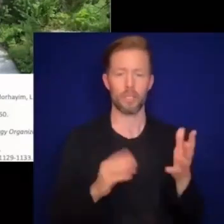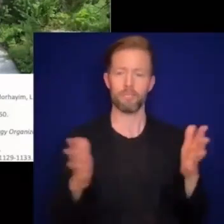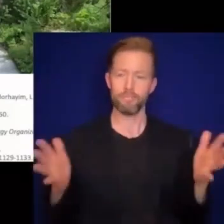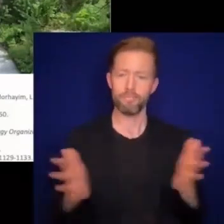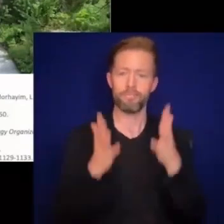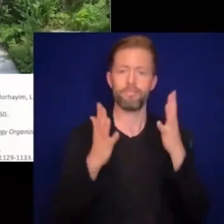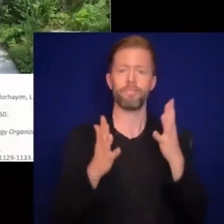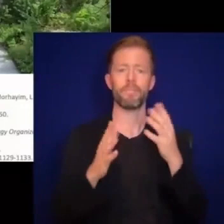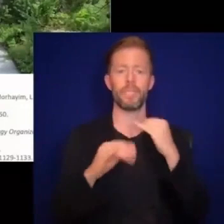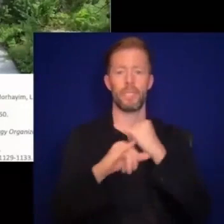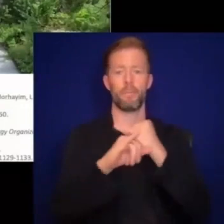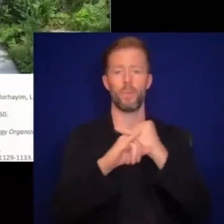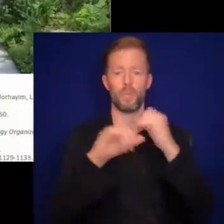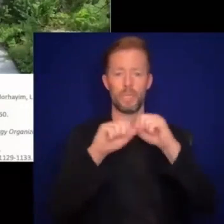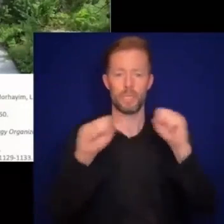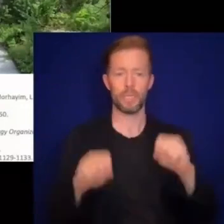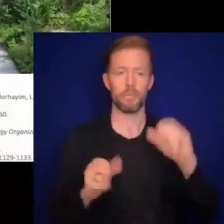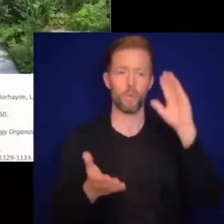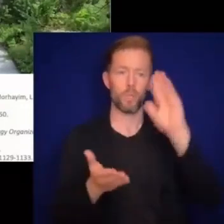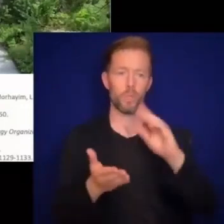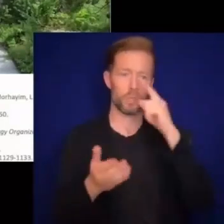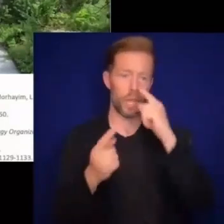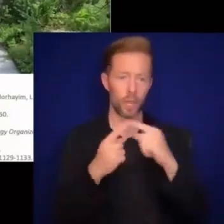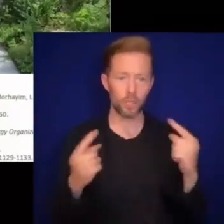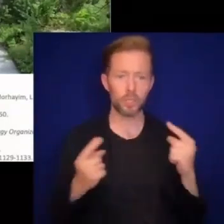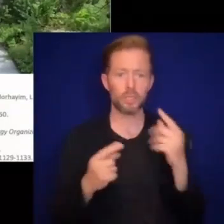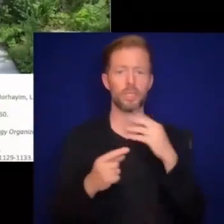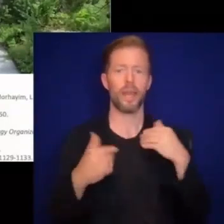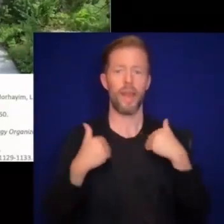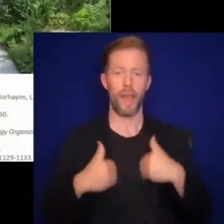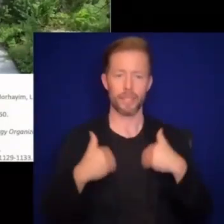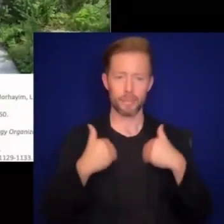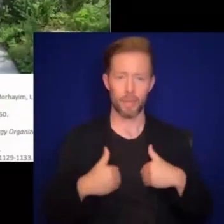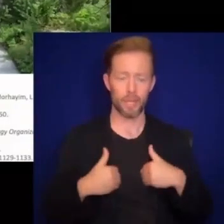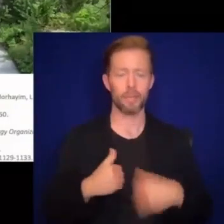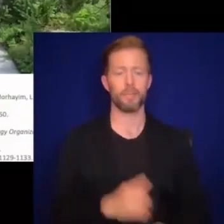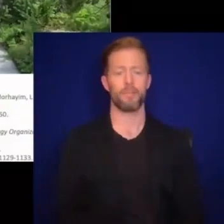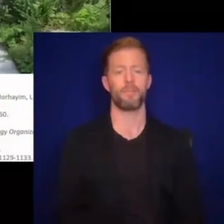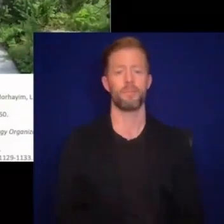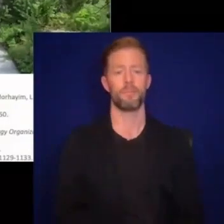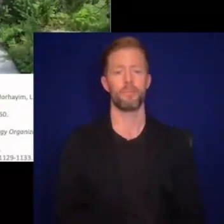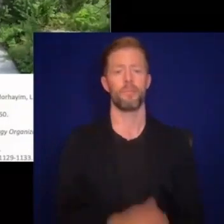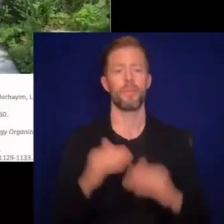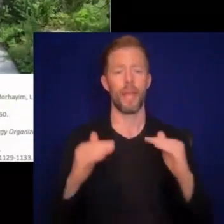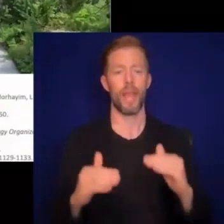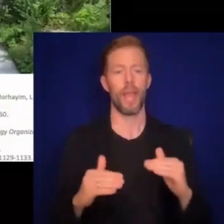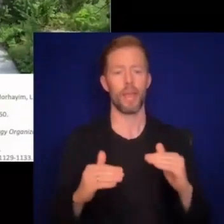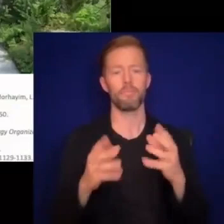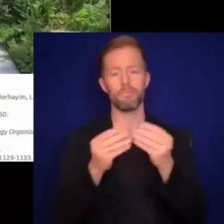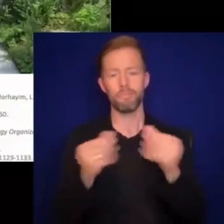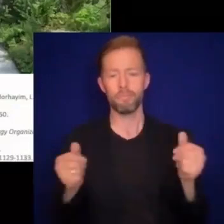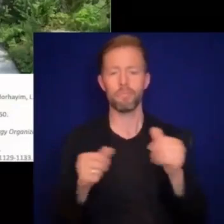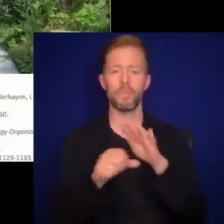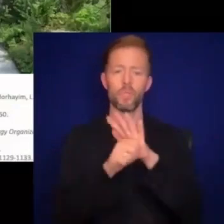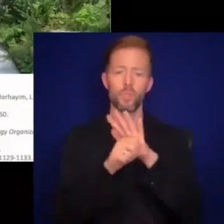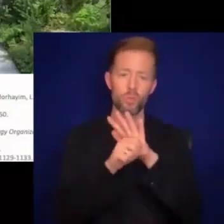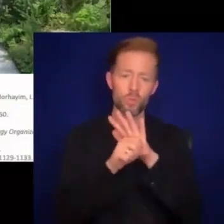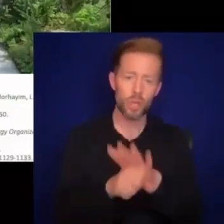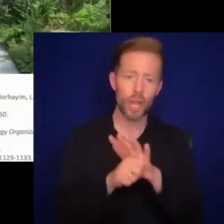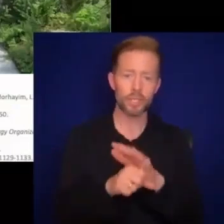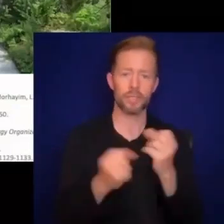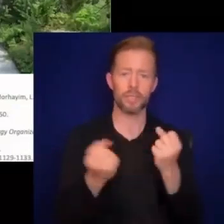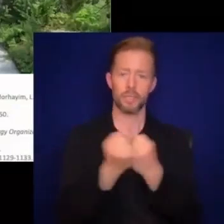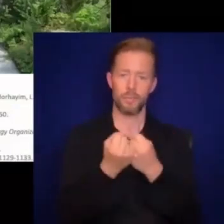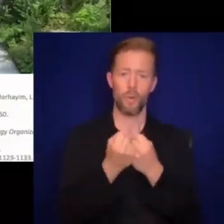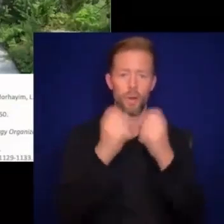outside, boosts the immune system, reduces allergies and asthma incidence, alleviates stress, and